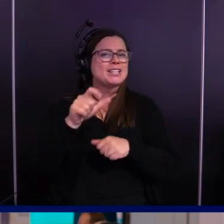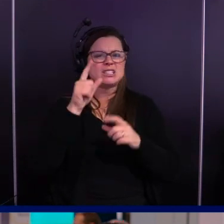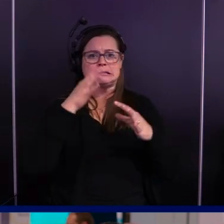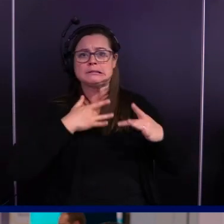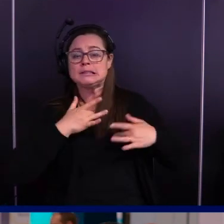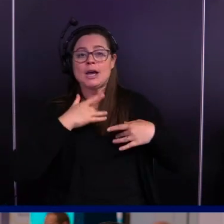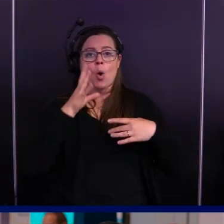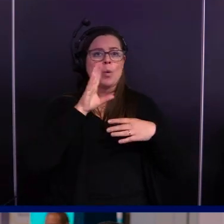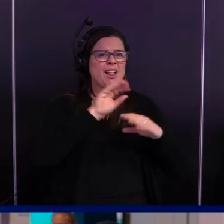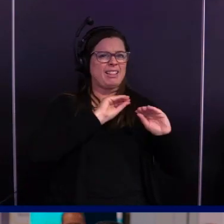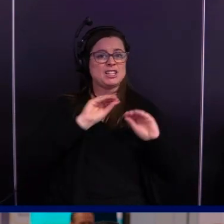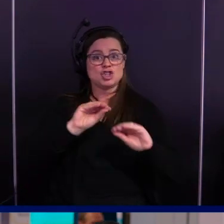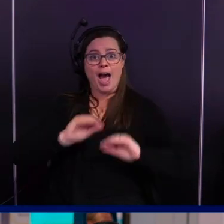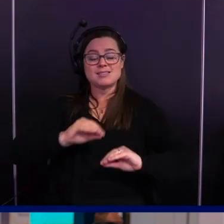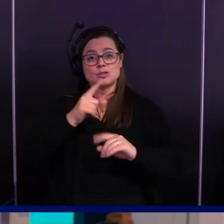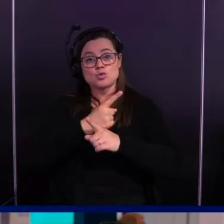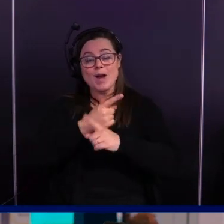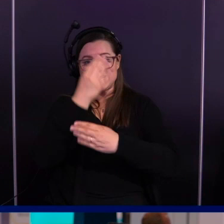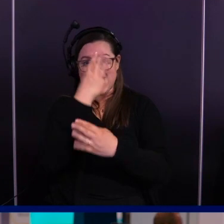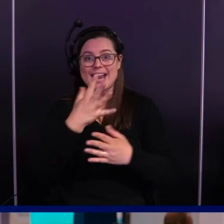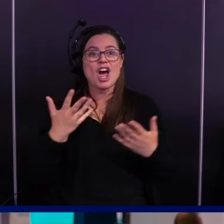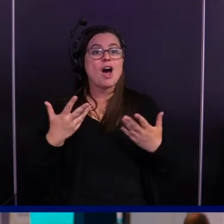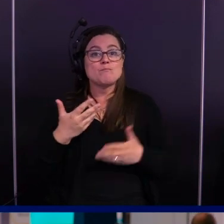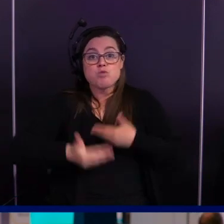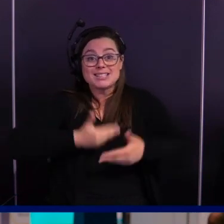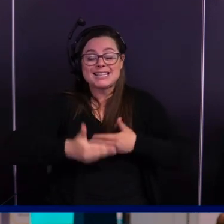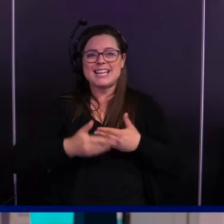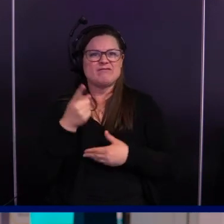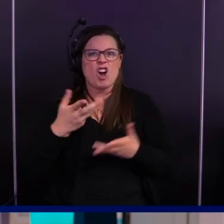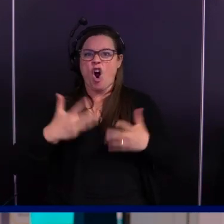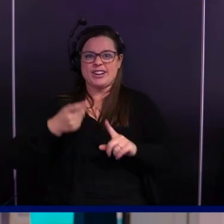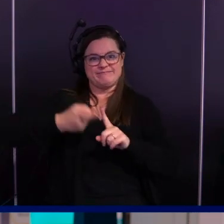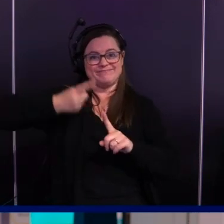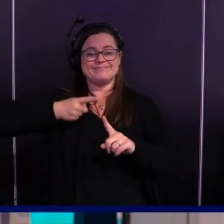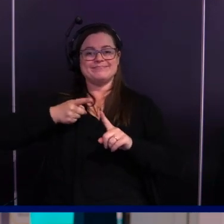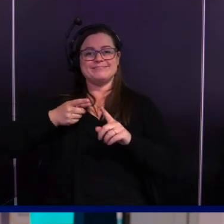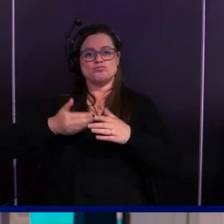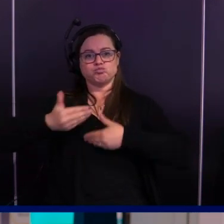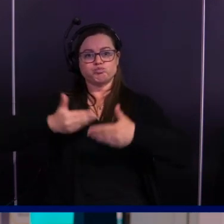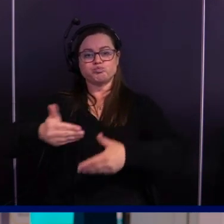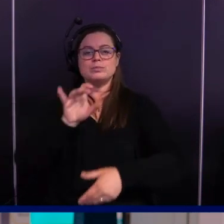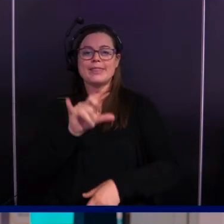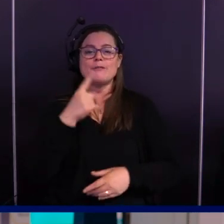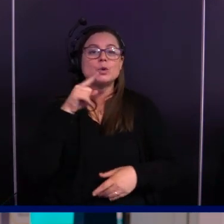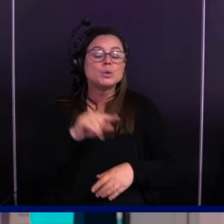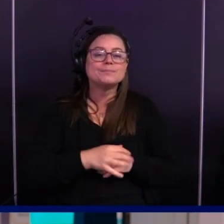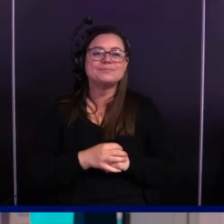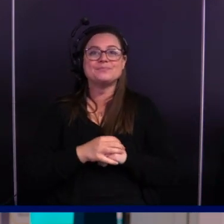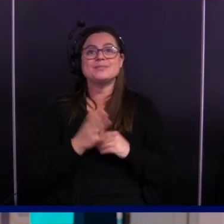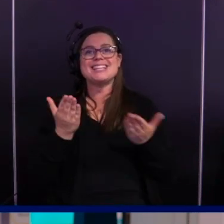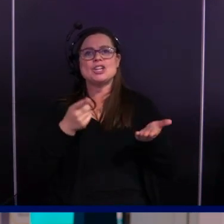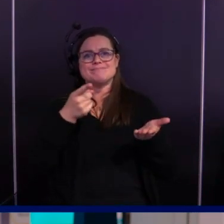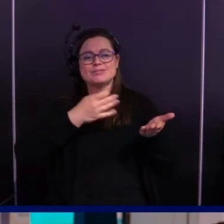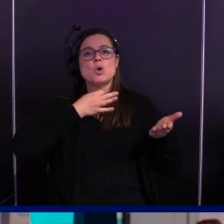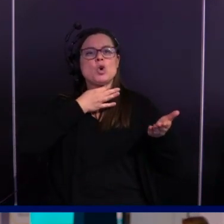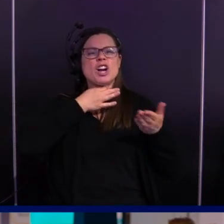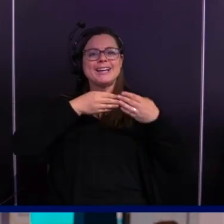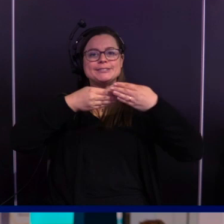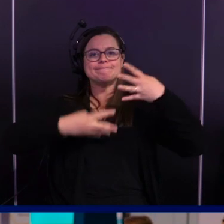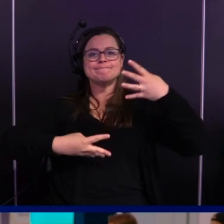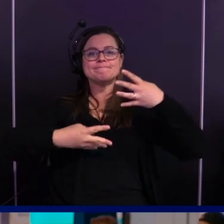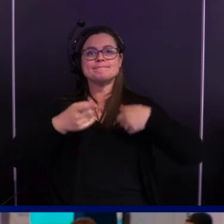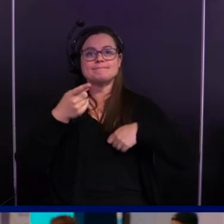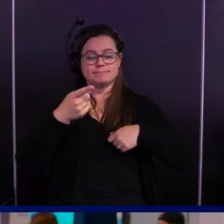the data processing because it auto converts the format here. So here is some of the queries here where basically you